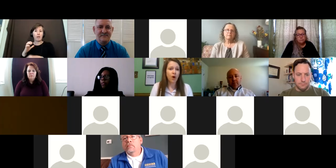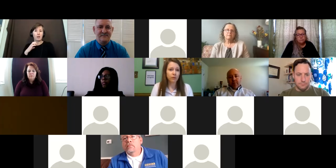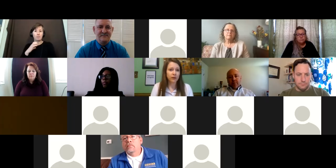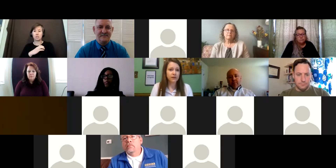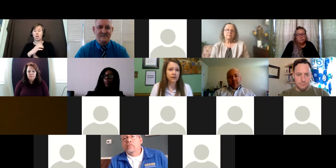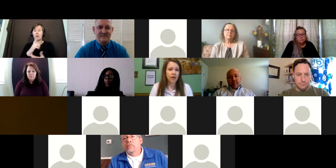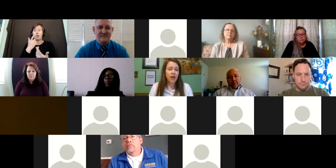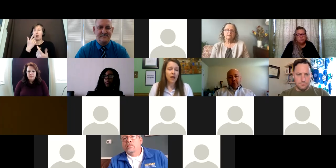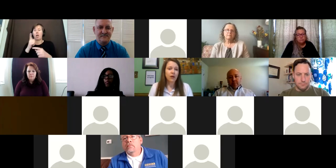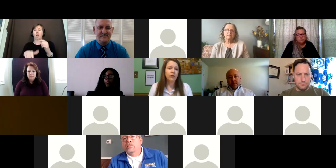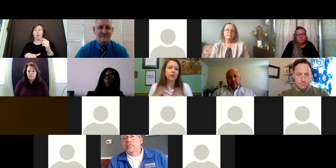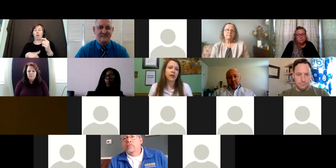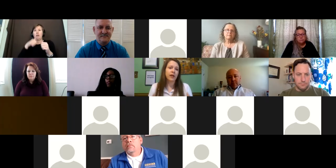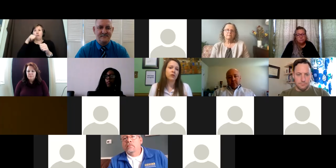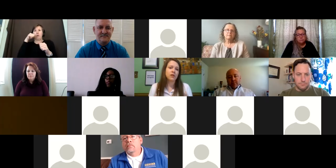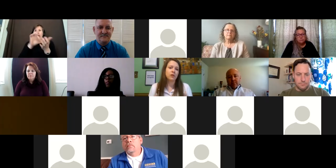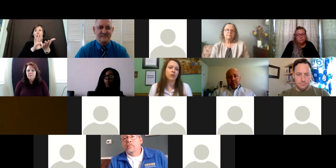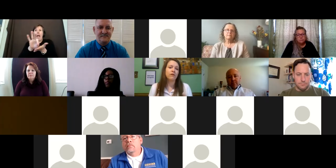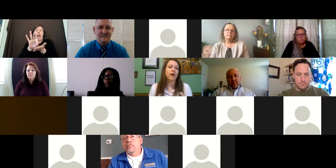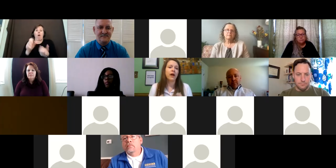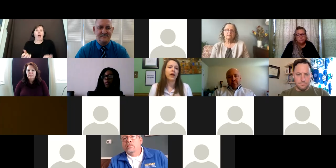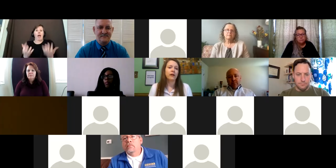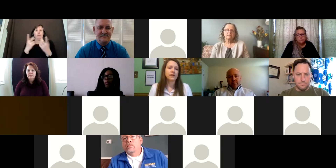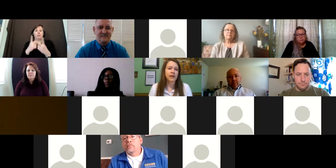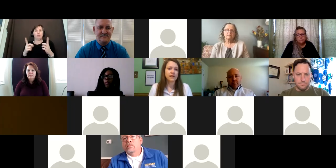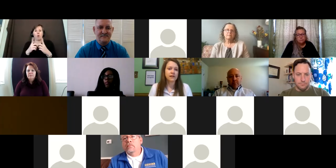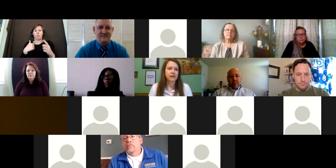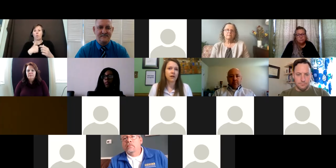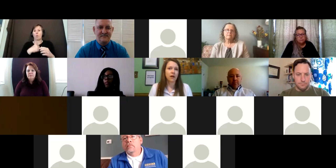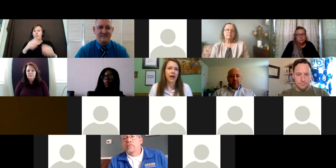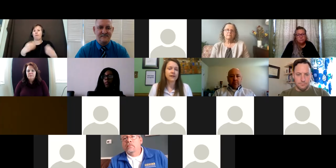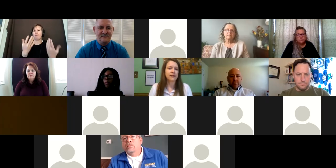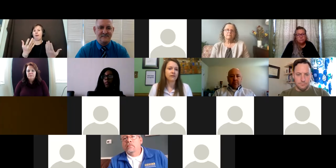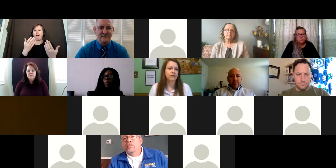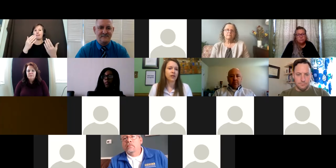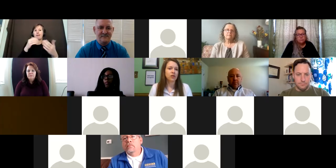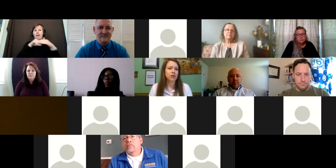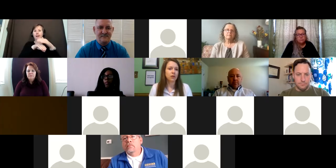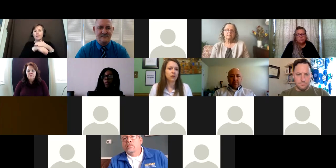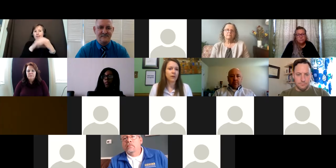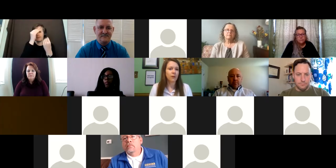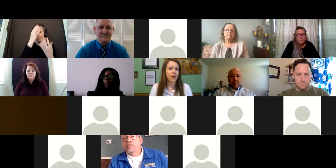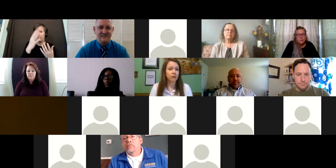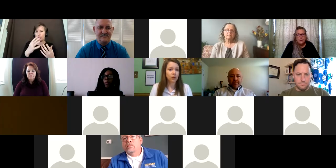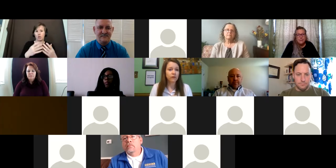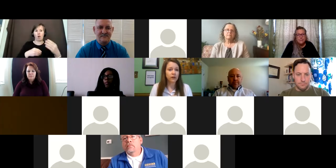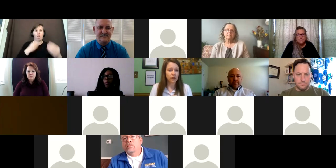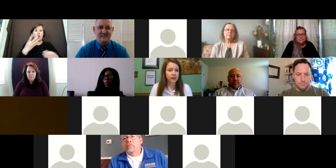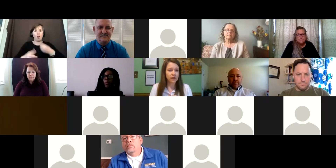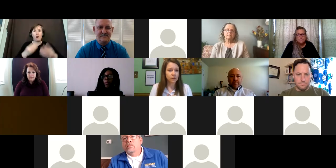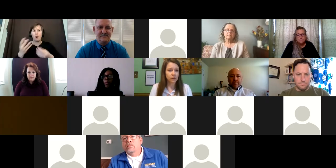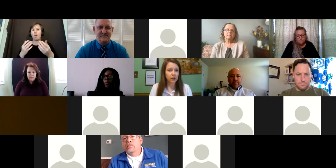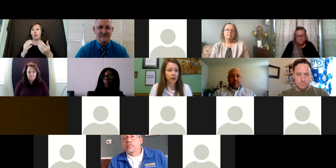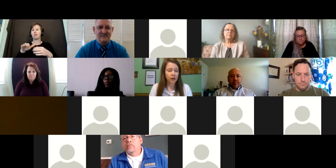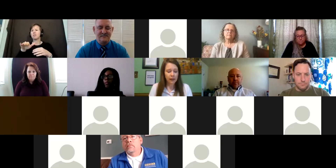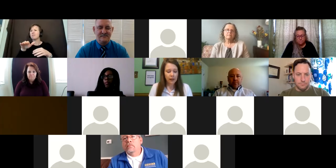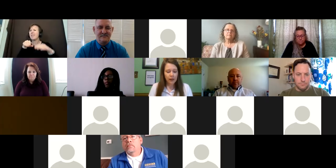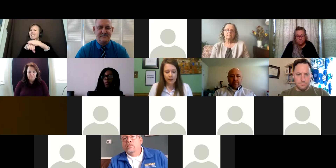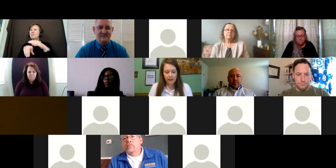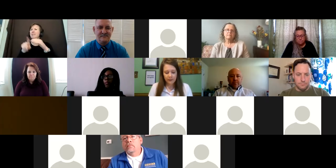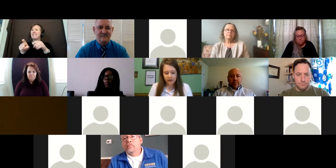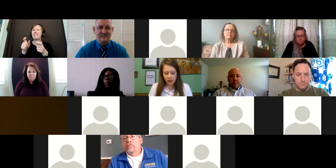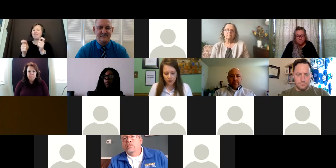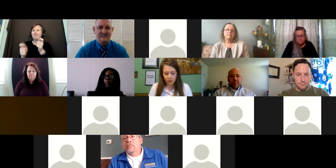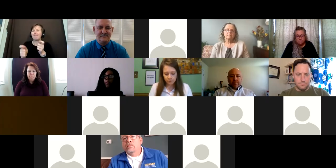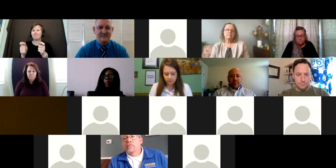of departments that we've been able to provide access information to about improving their accessibility.